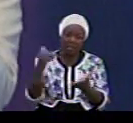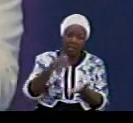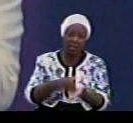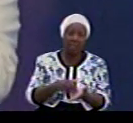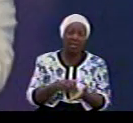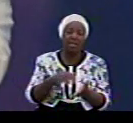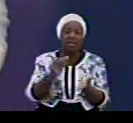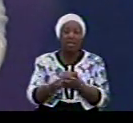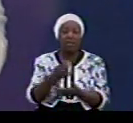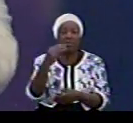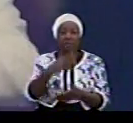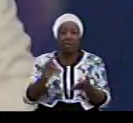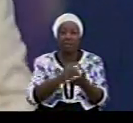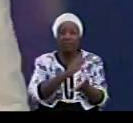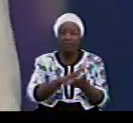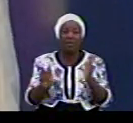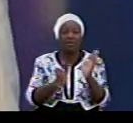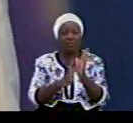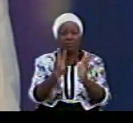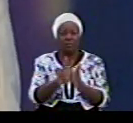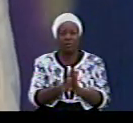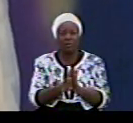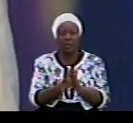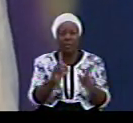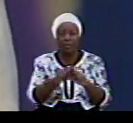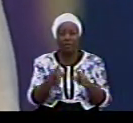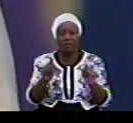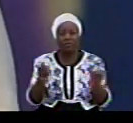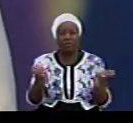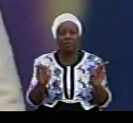the divine will. But Thomas